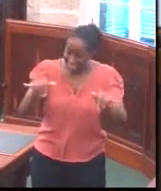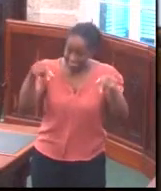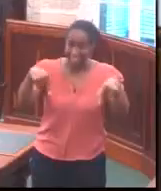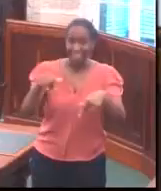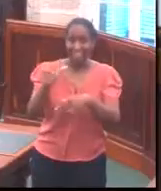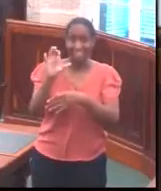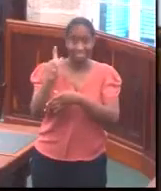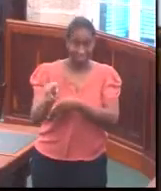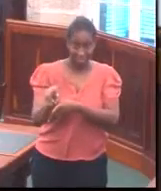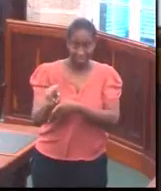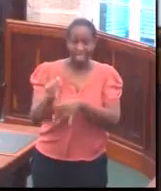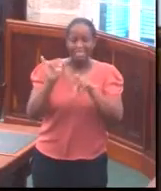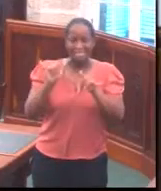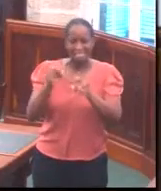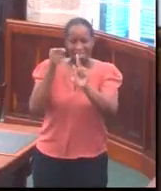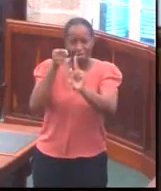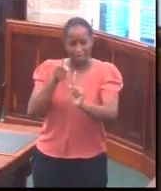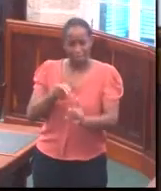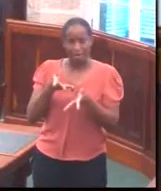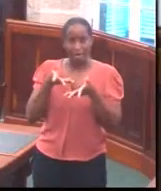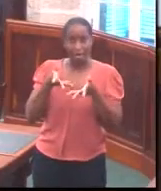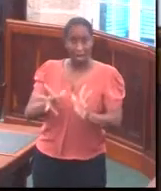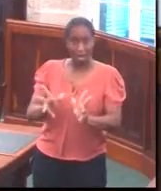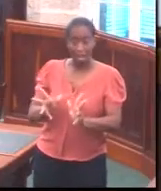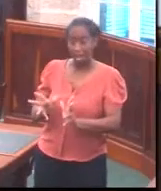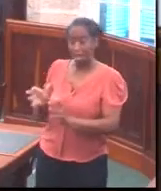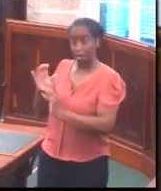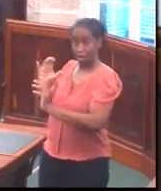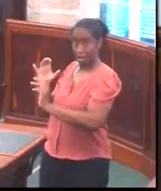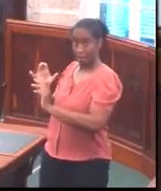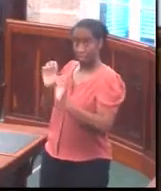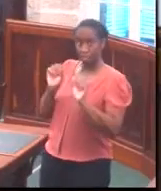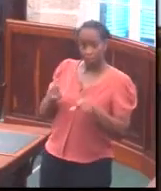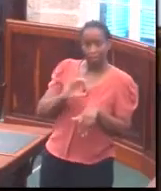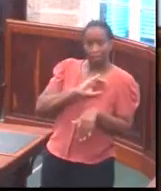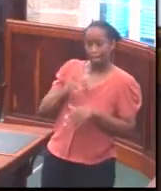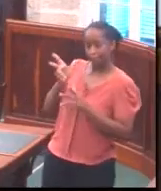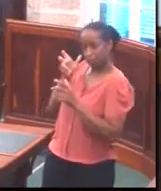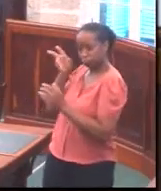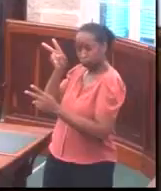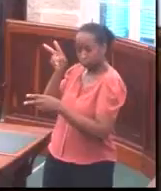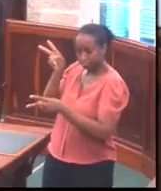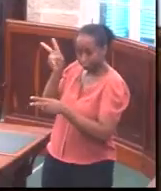allow for phone tapping without the intervention of the court.